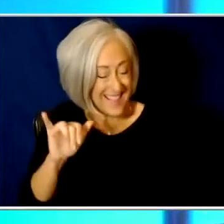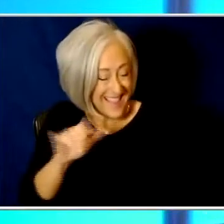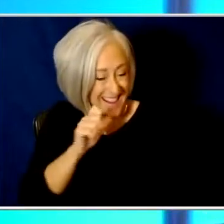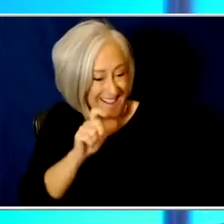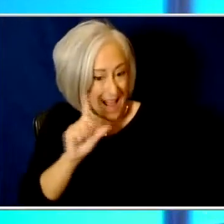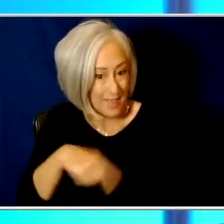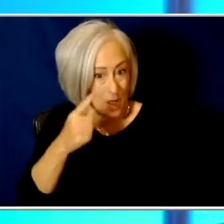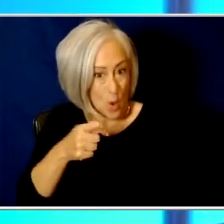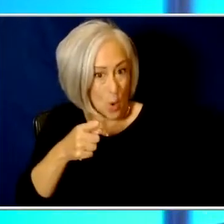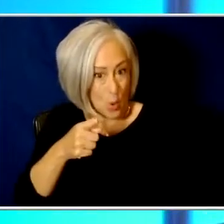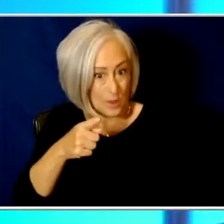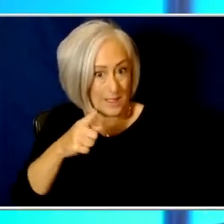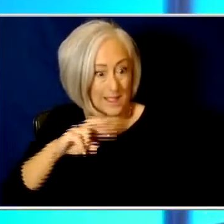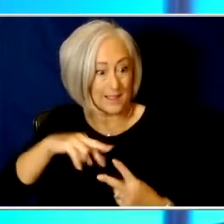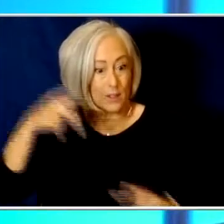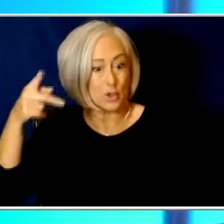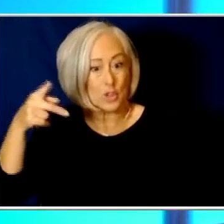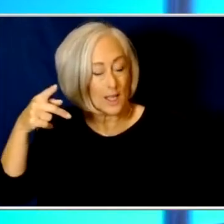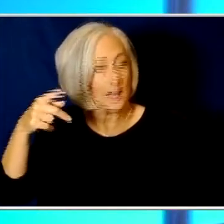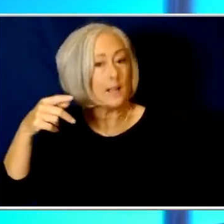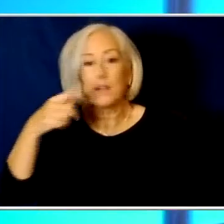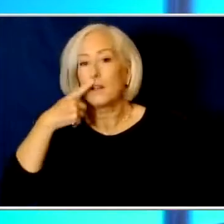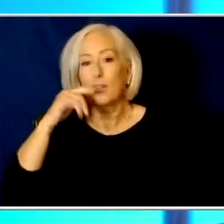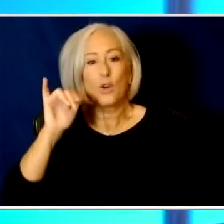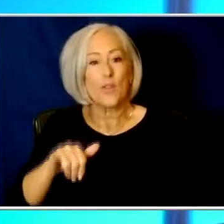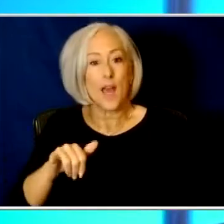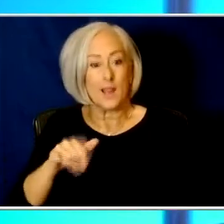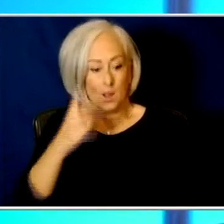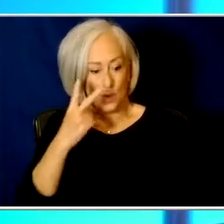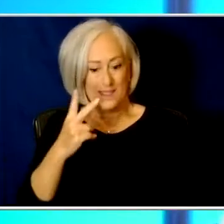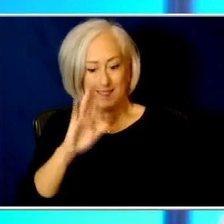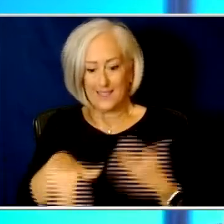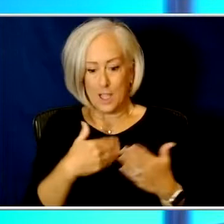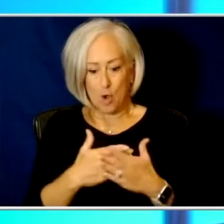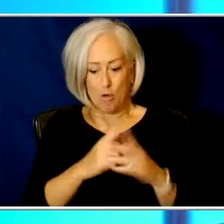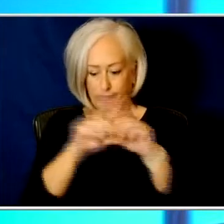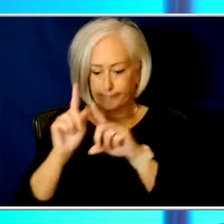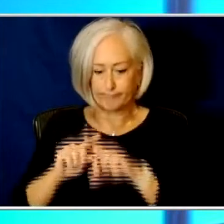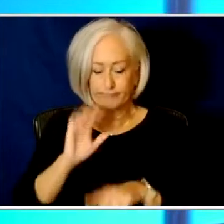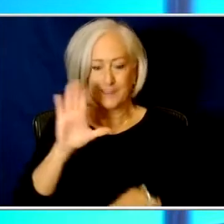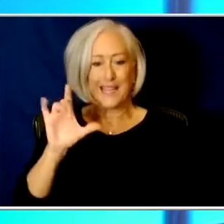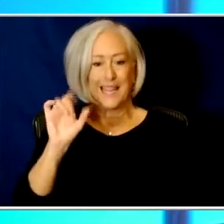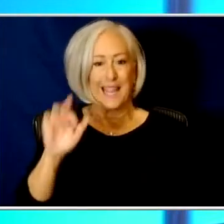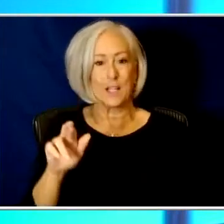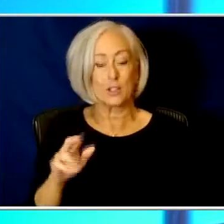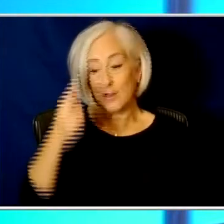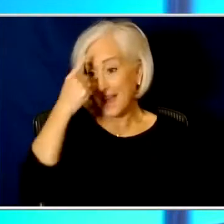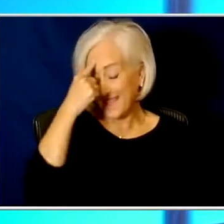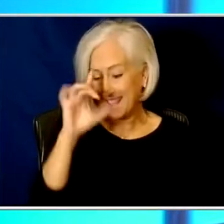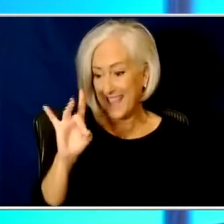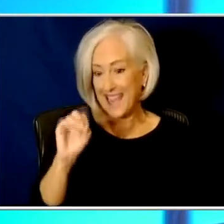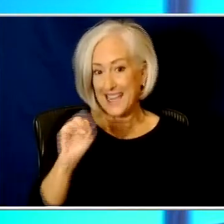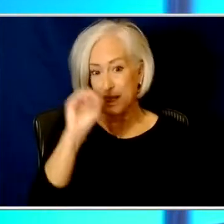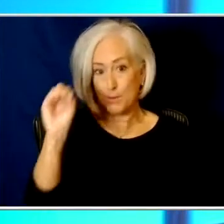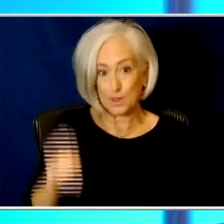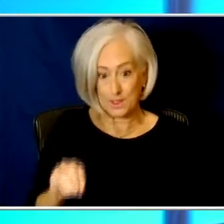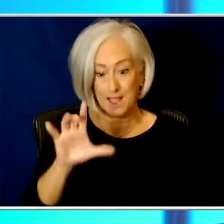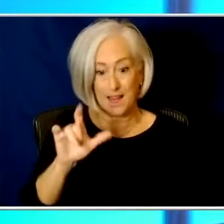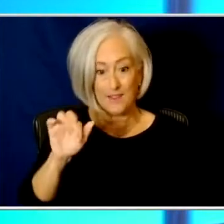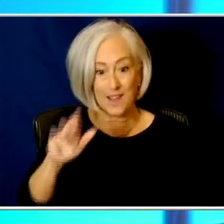cancer. P53 is mutated in all cancers. I think actually 80% of cancers have a P53 mutation of some